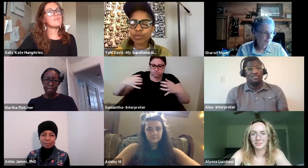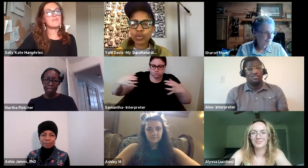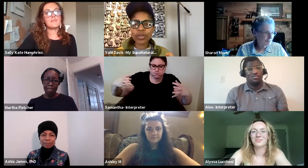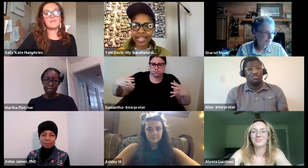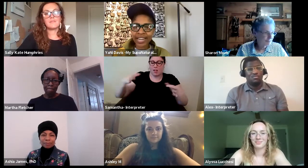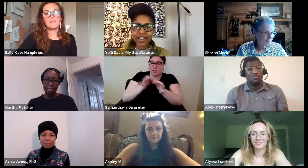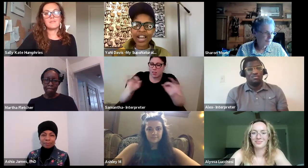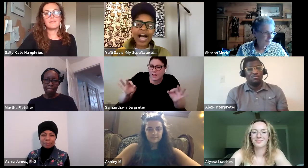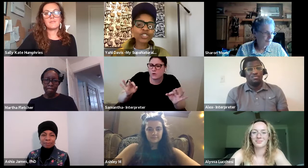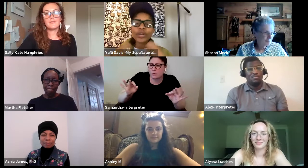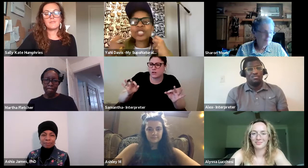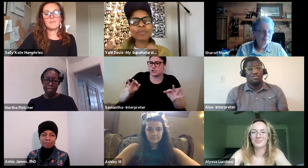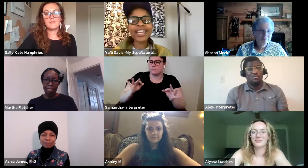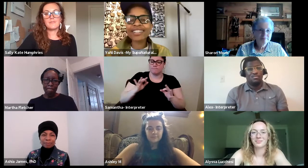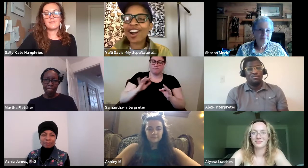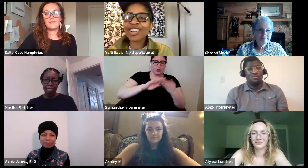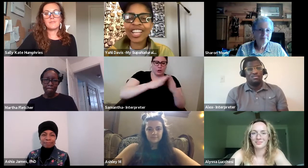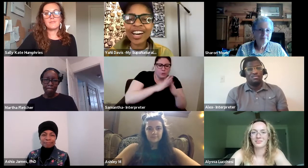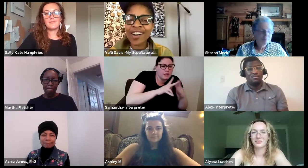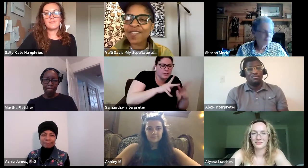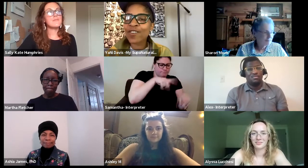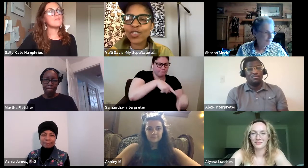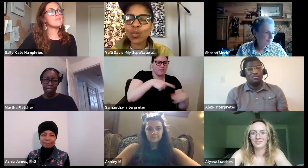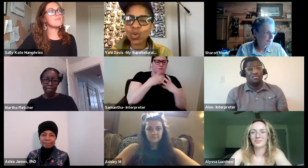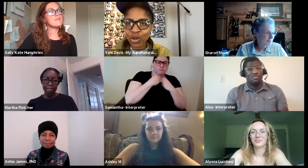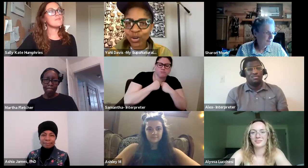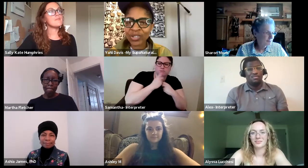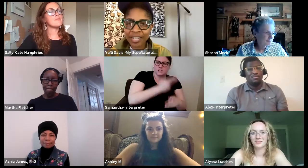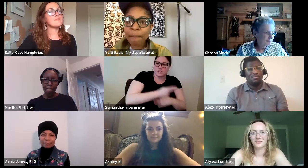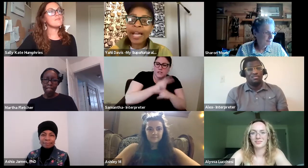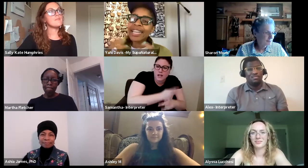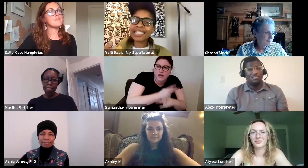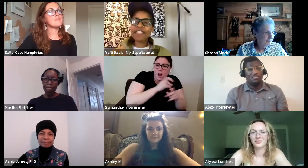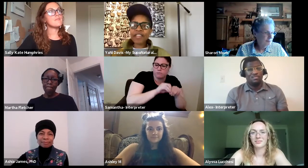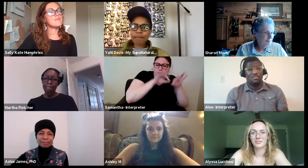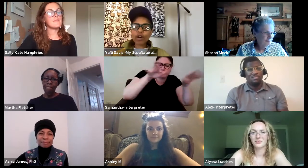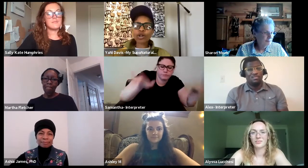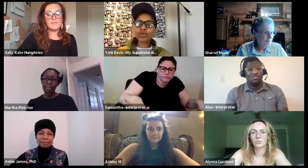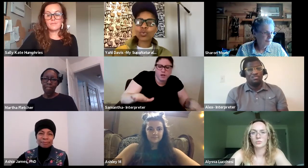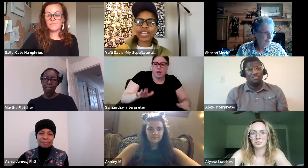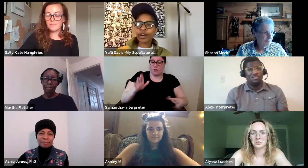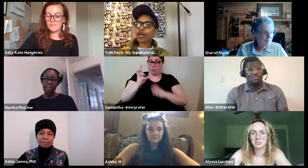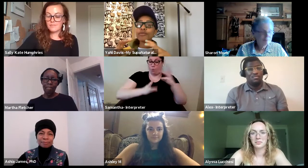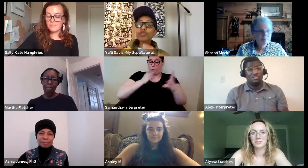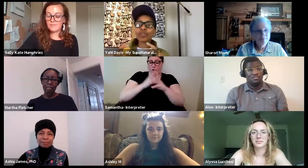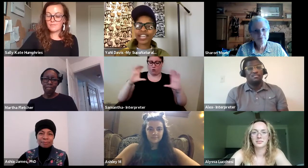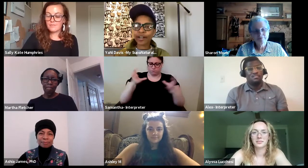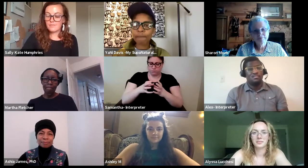holistic communal care, how to expand our love for the world. And as I think about communal